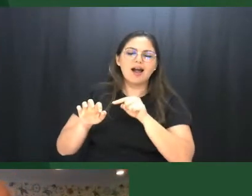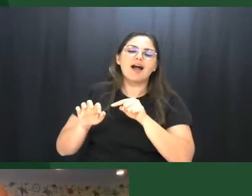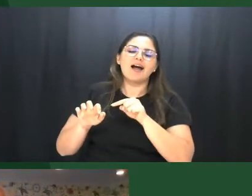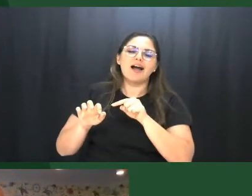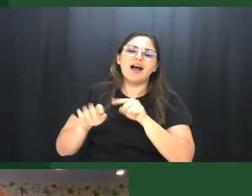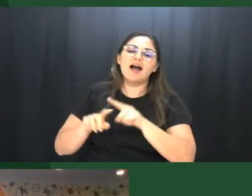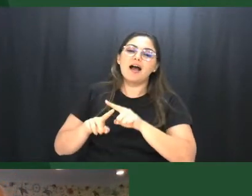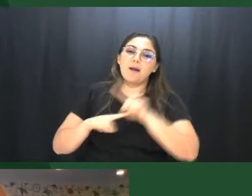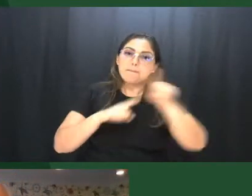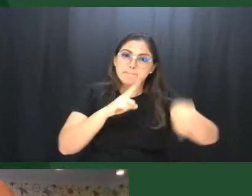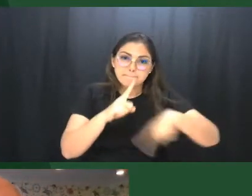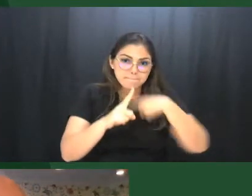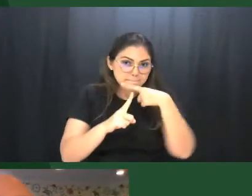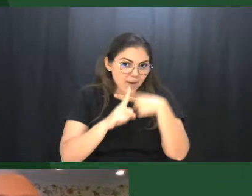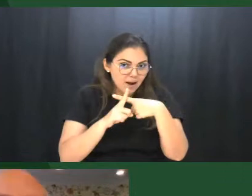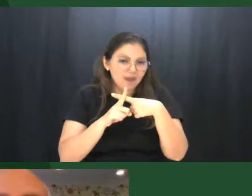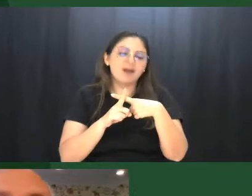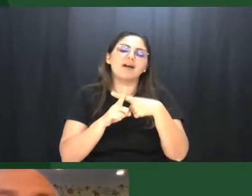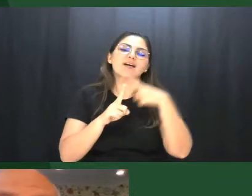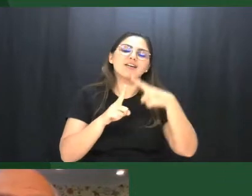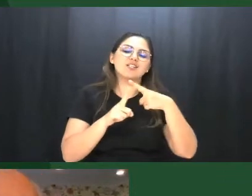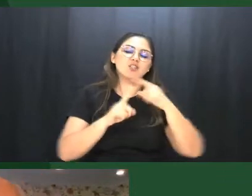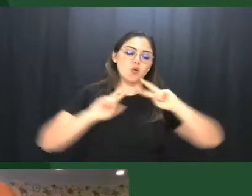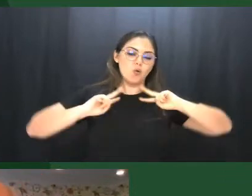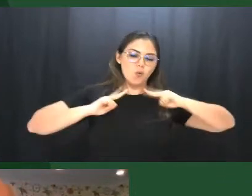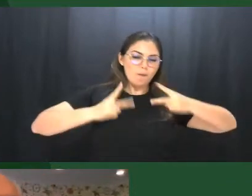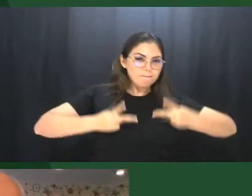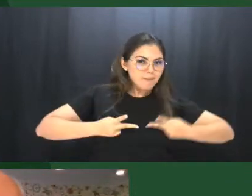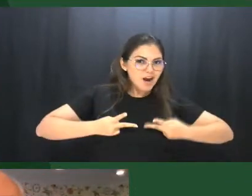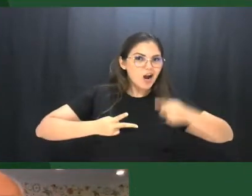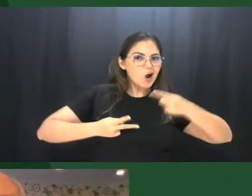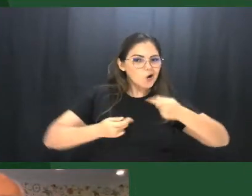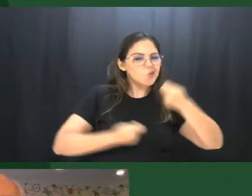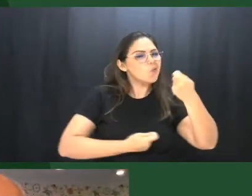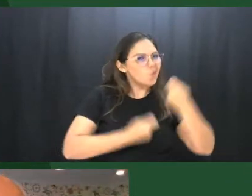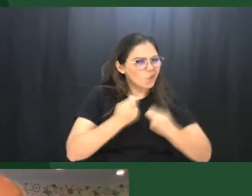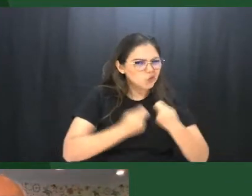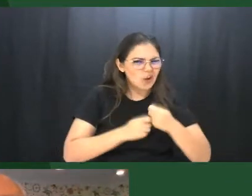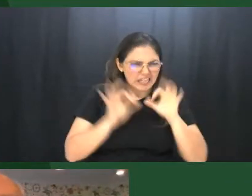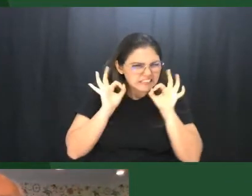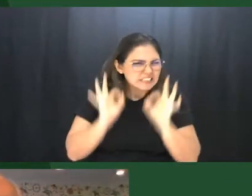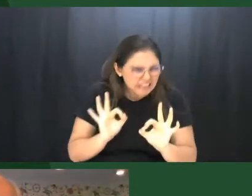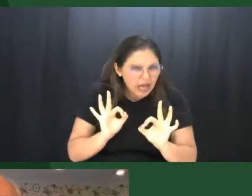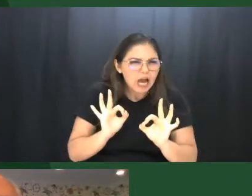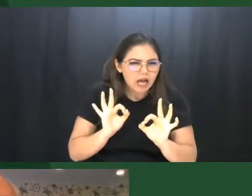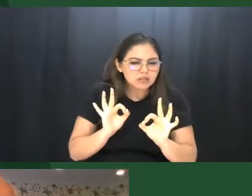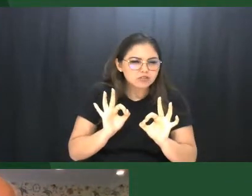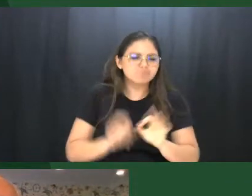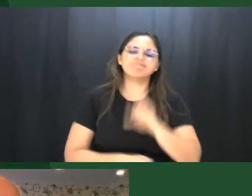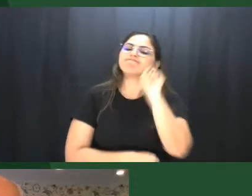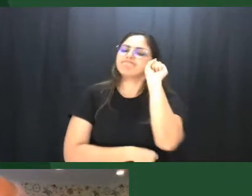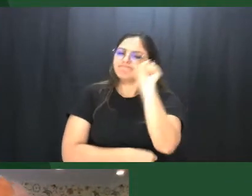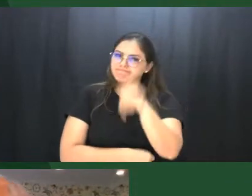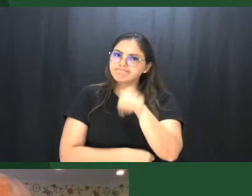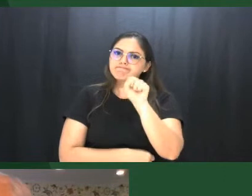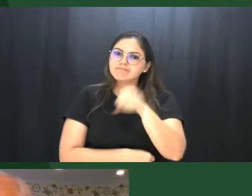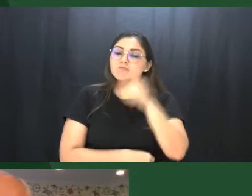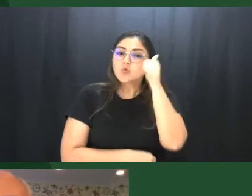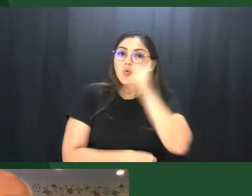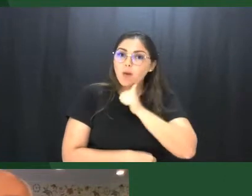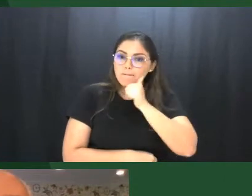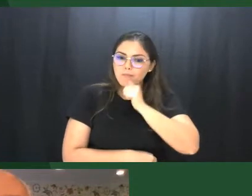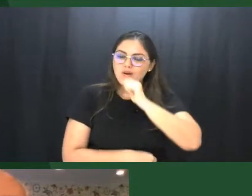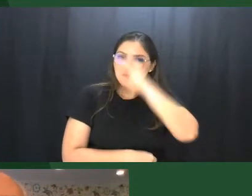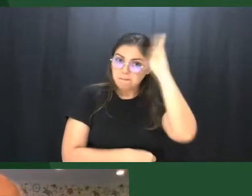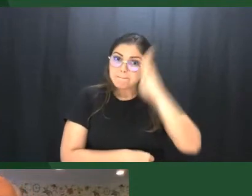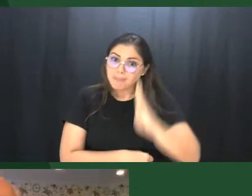important process. Fernanda Viegas, Brazilian woman who studied at